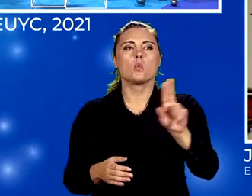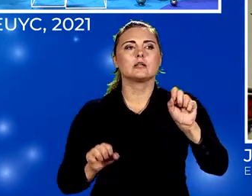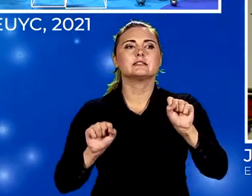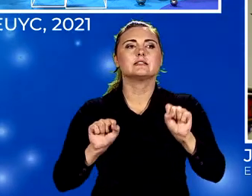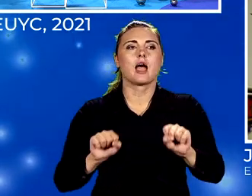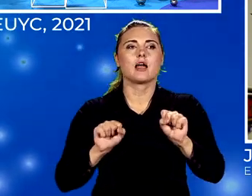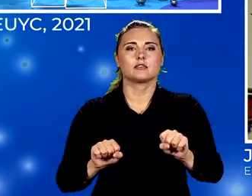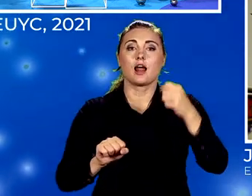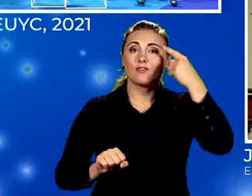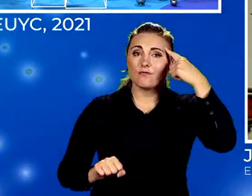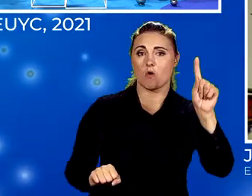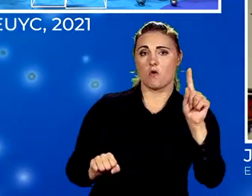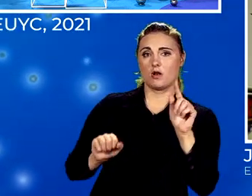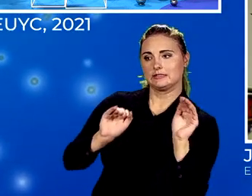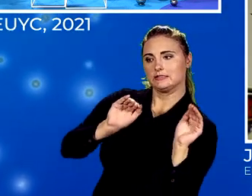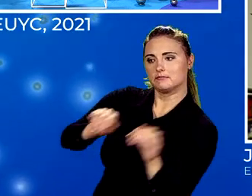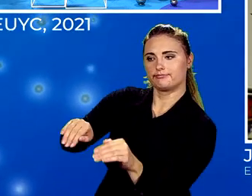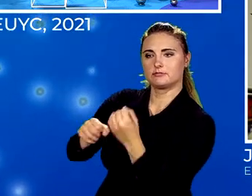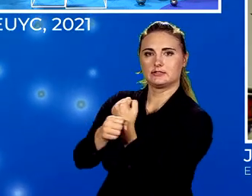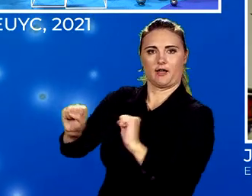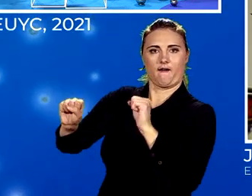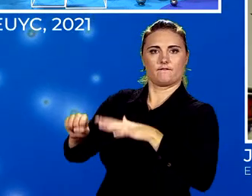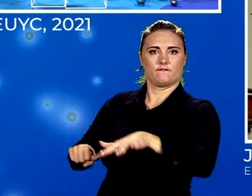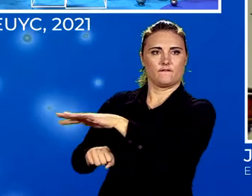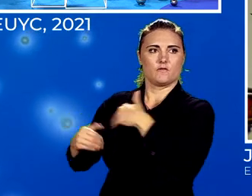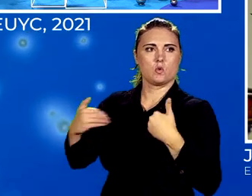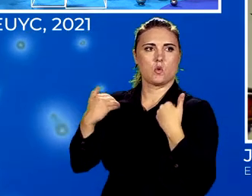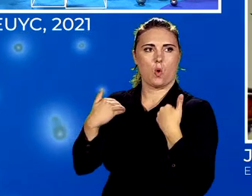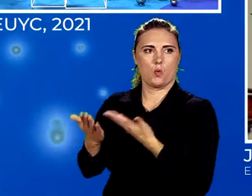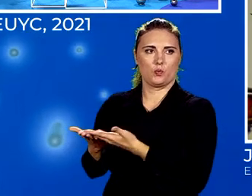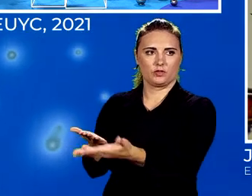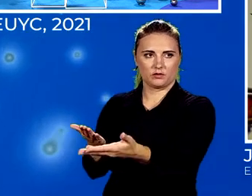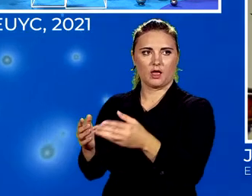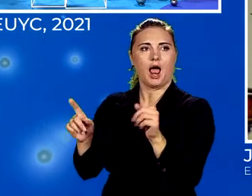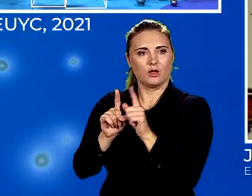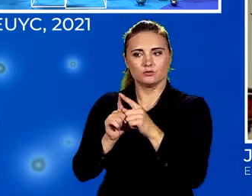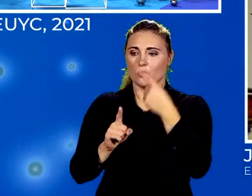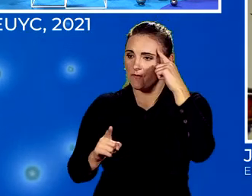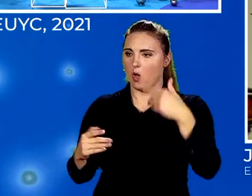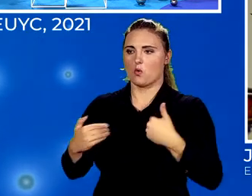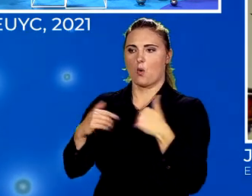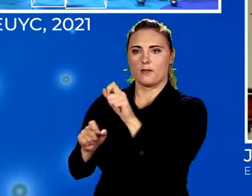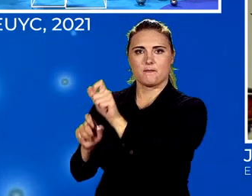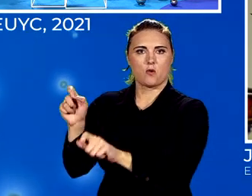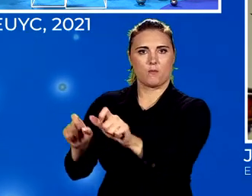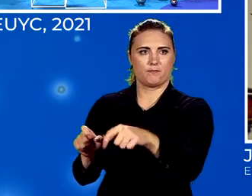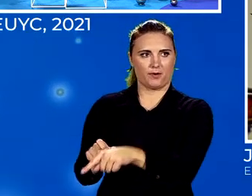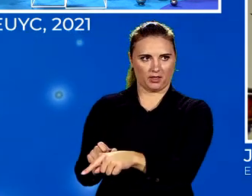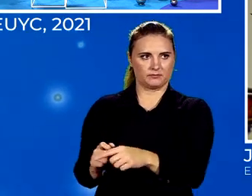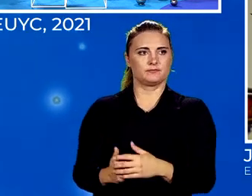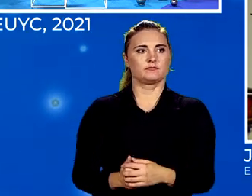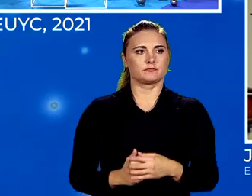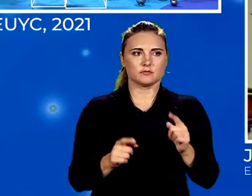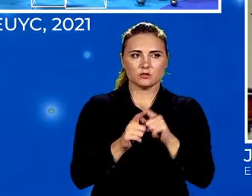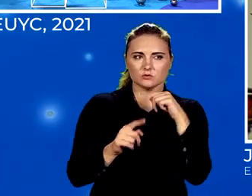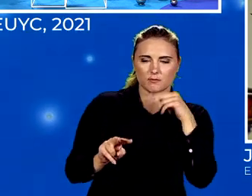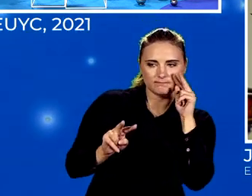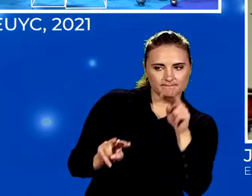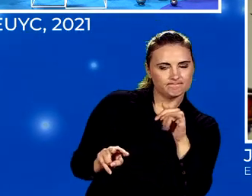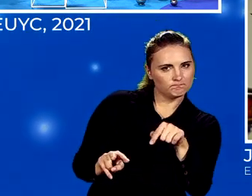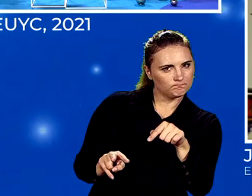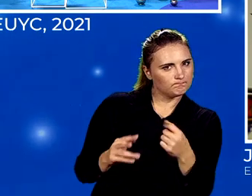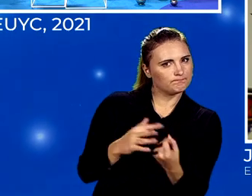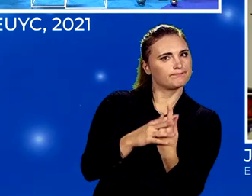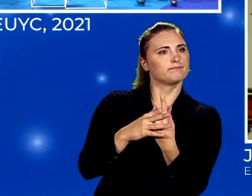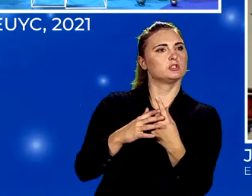in political processes. We do see there are many challenges to making this work.